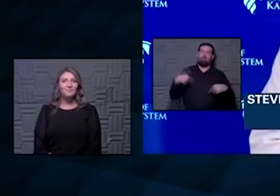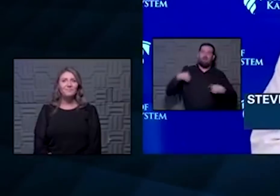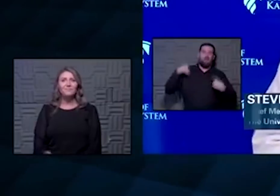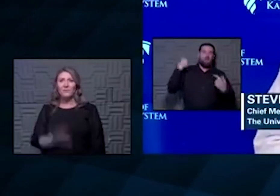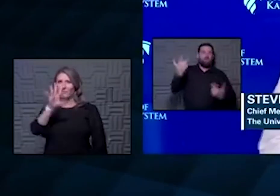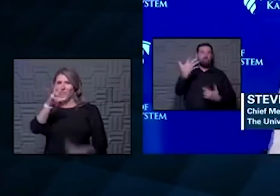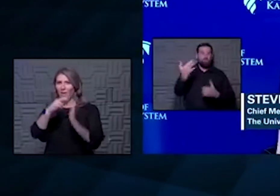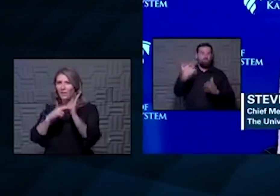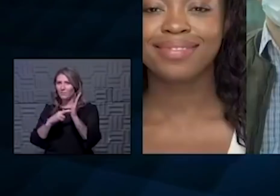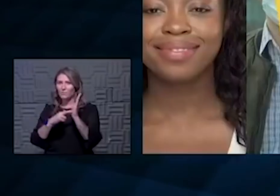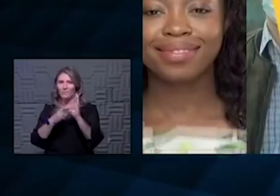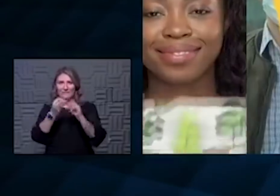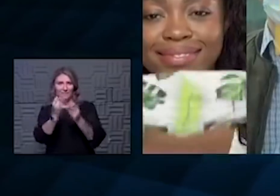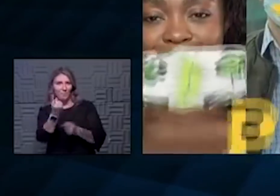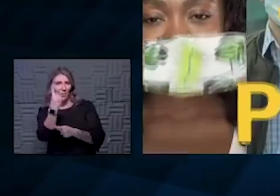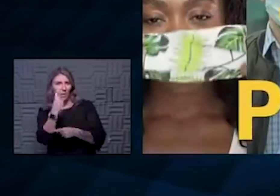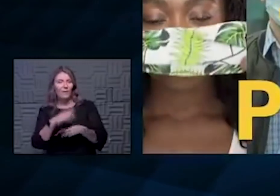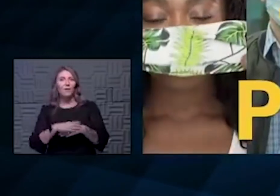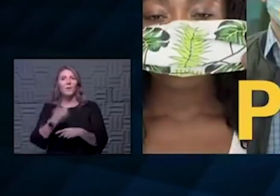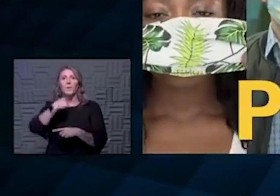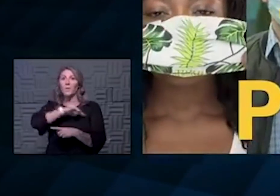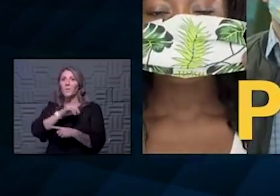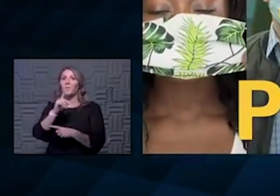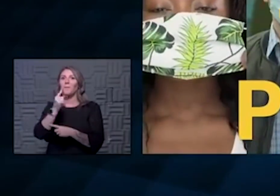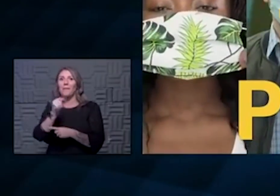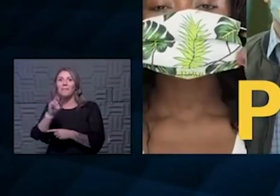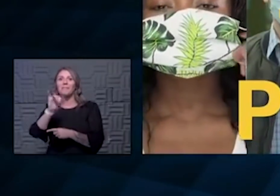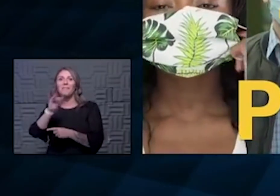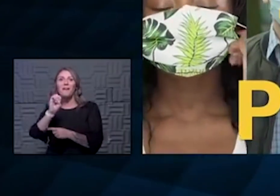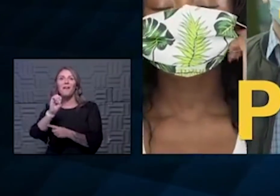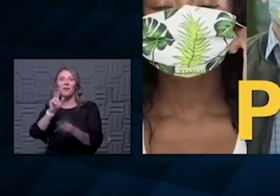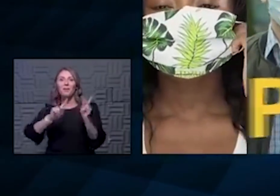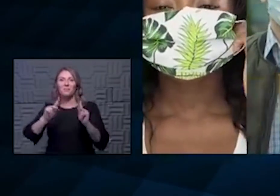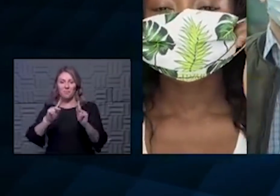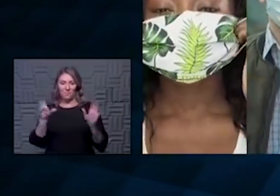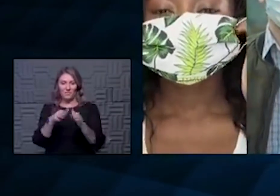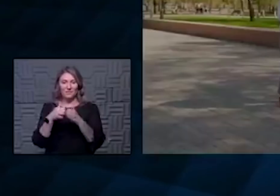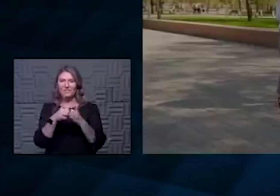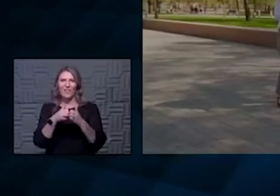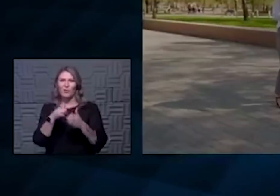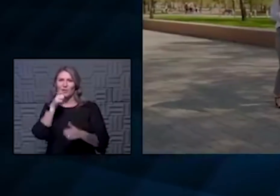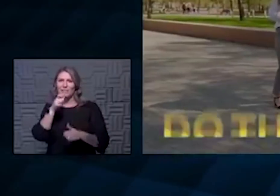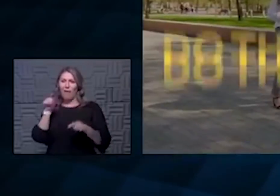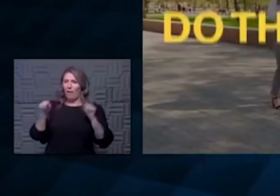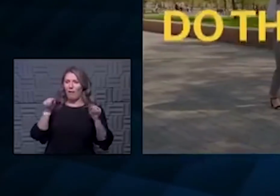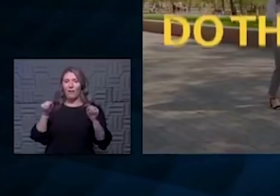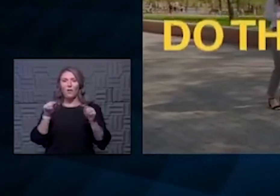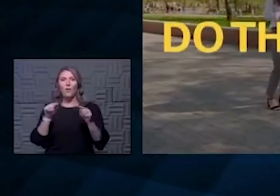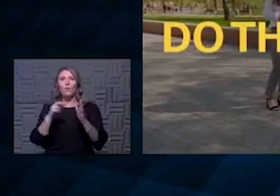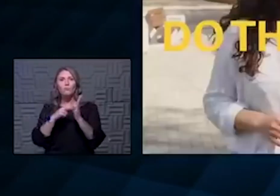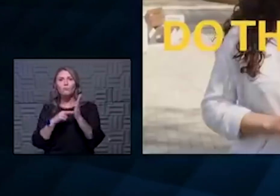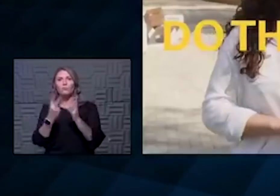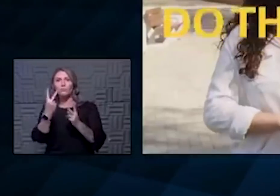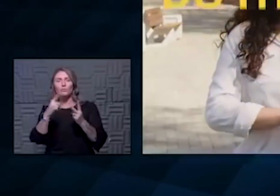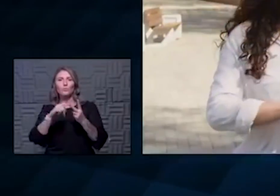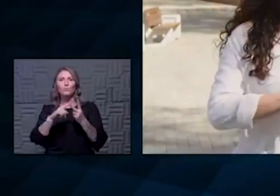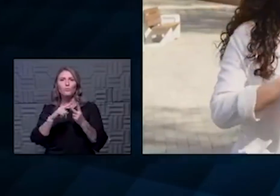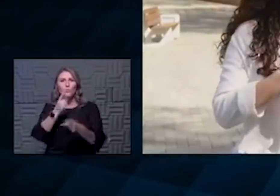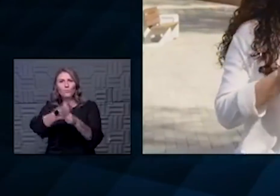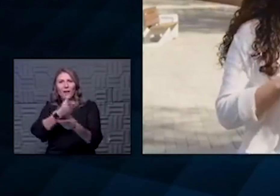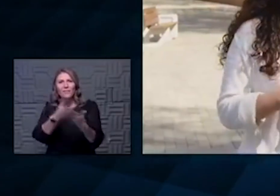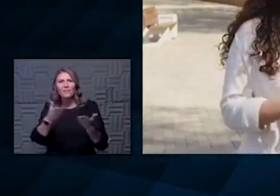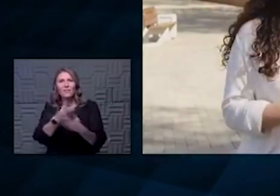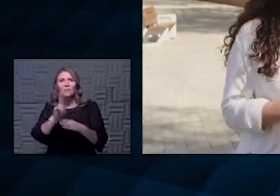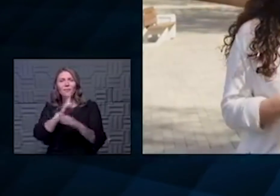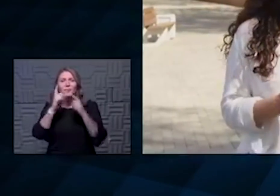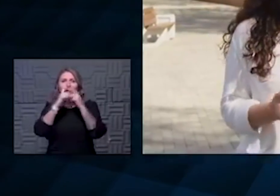5 rules. Rule number 1, we the people. We're in it together. It's not either one. Rule number 2, do the right thing. Wear your